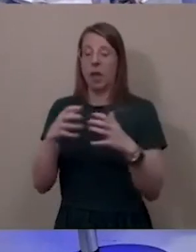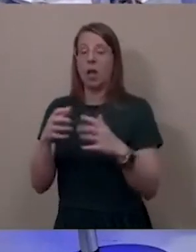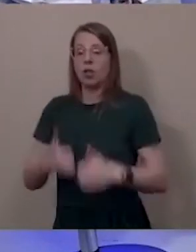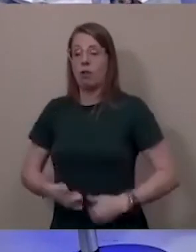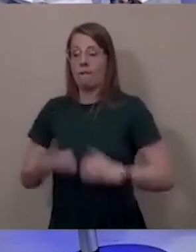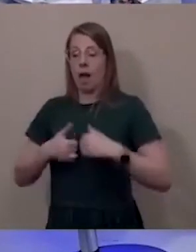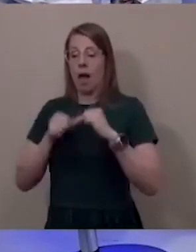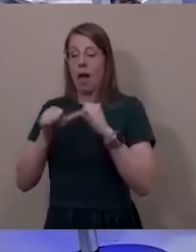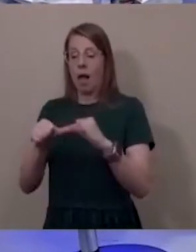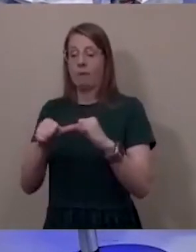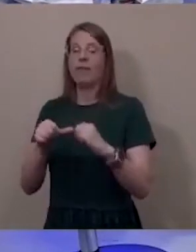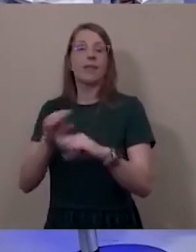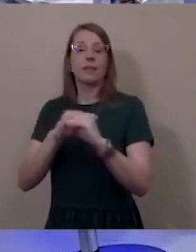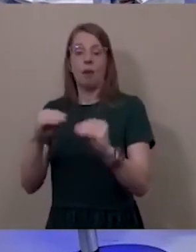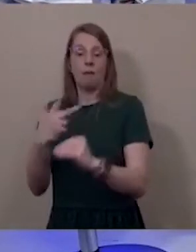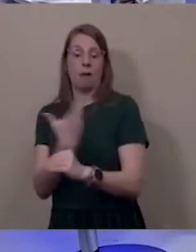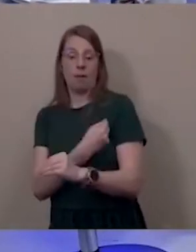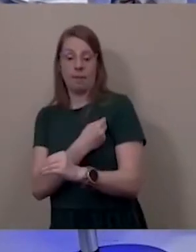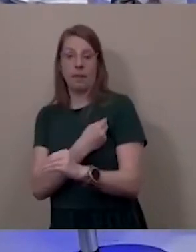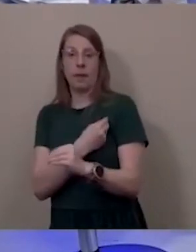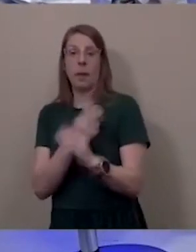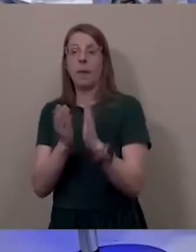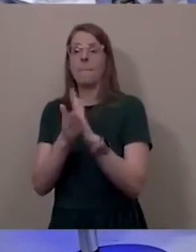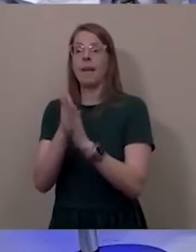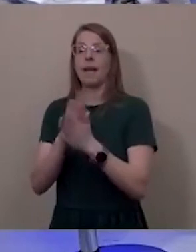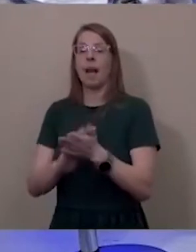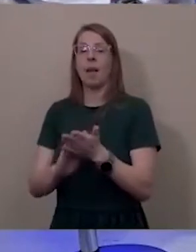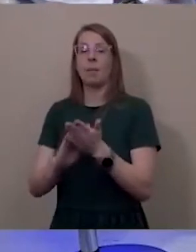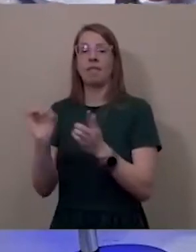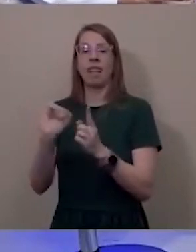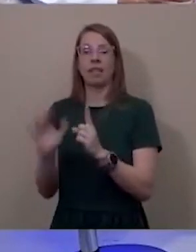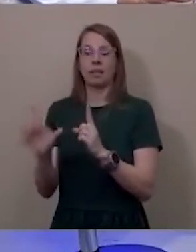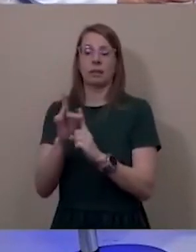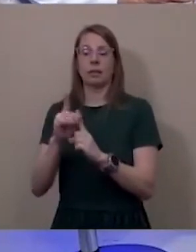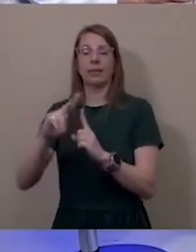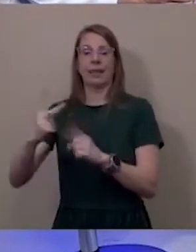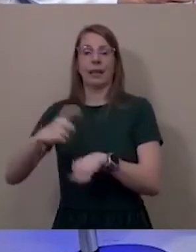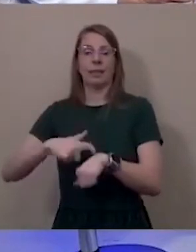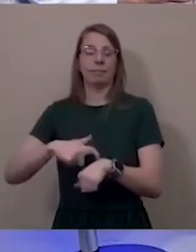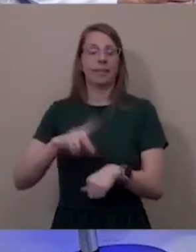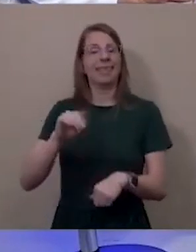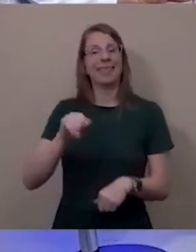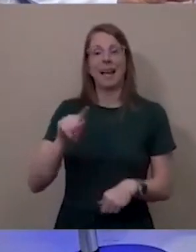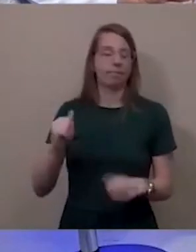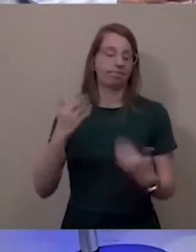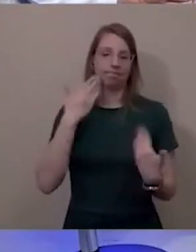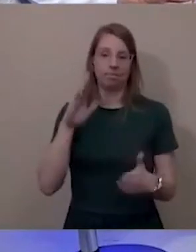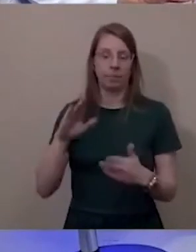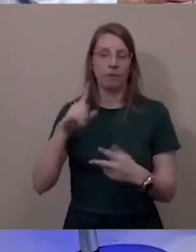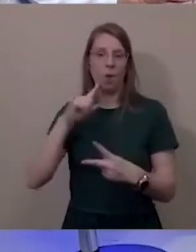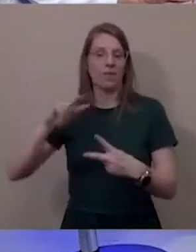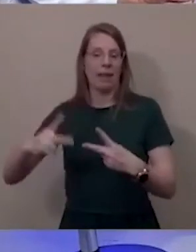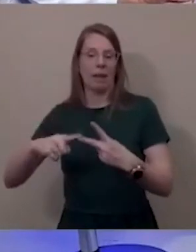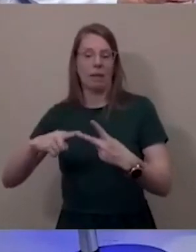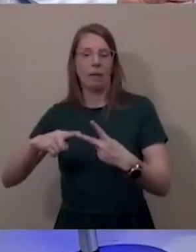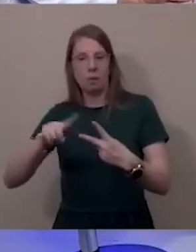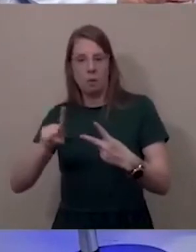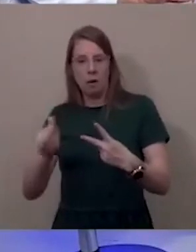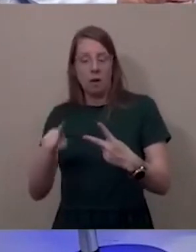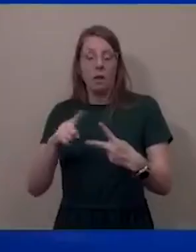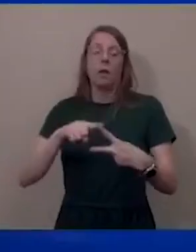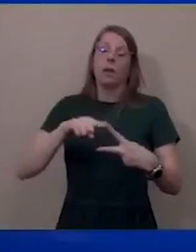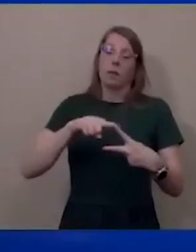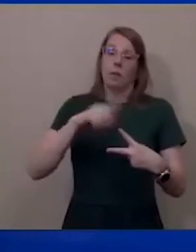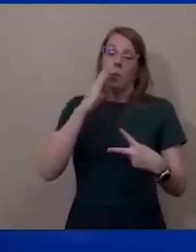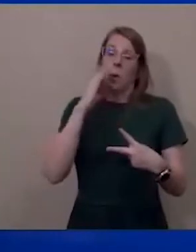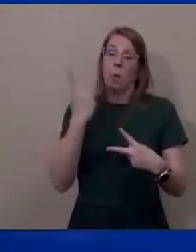but are not vaccinated have become reinfected? Yeah, we don't know that data on the No. second question, really. what we know in the first one